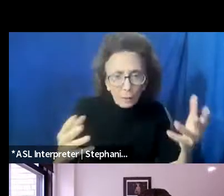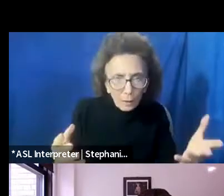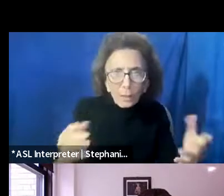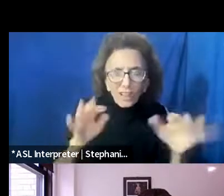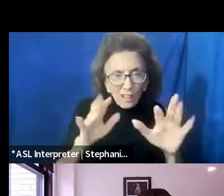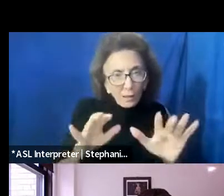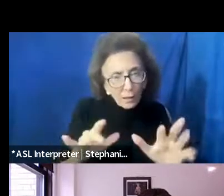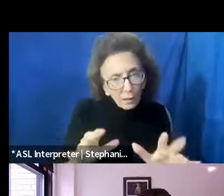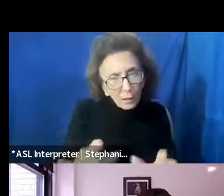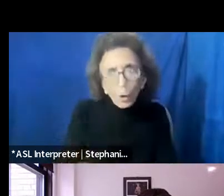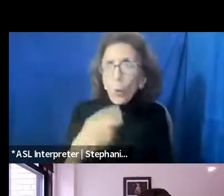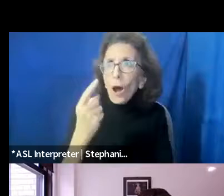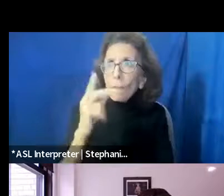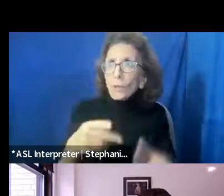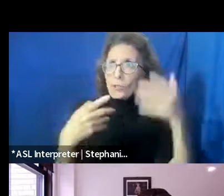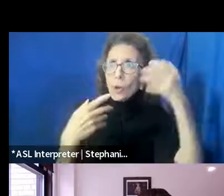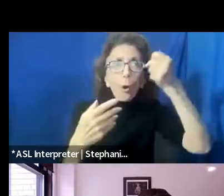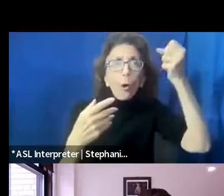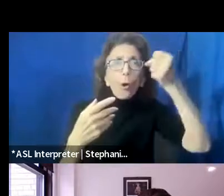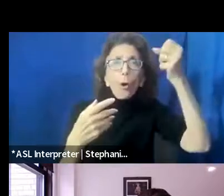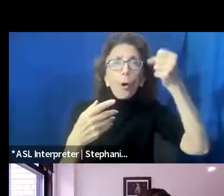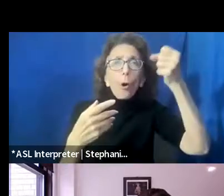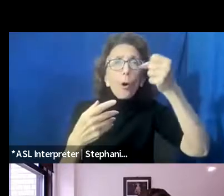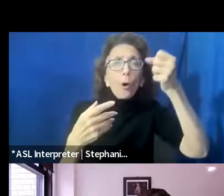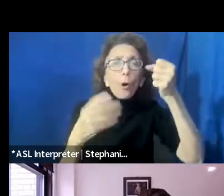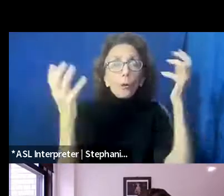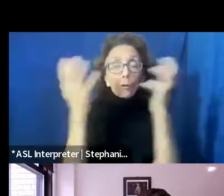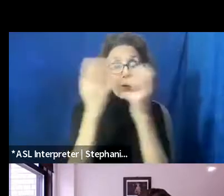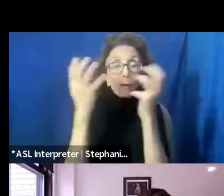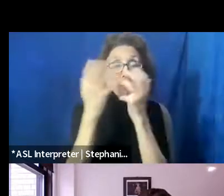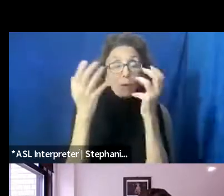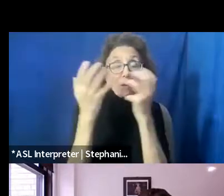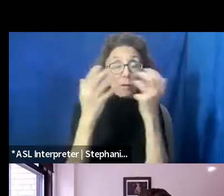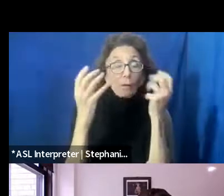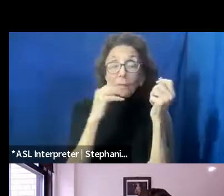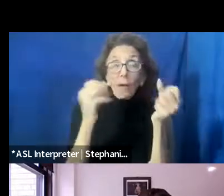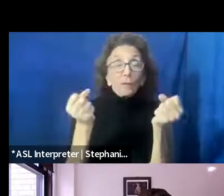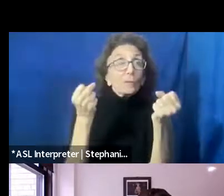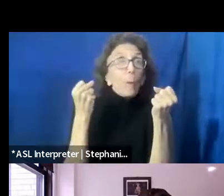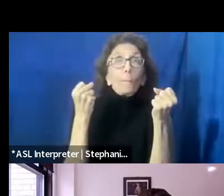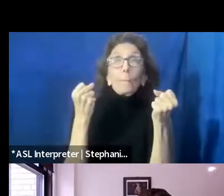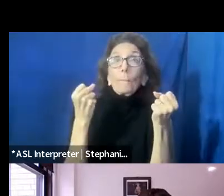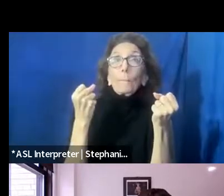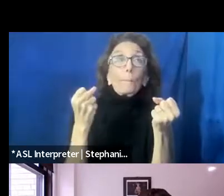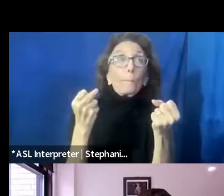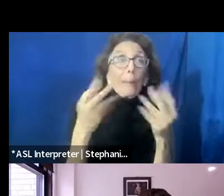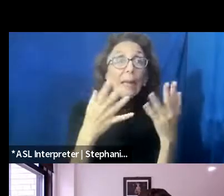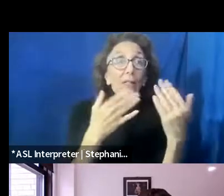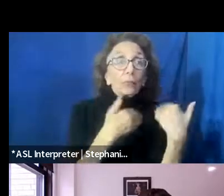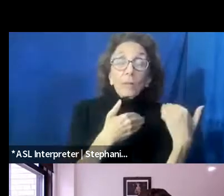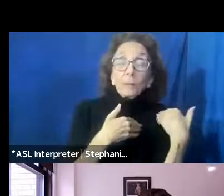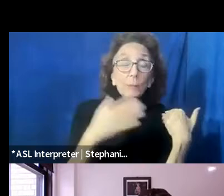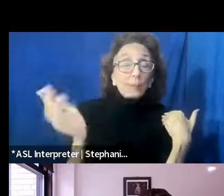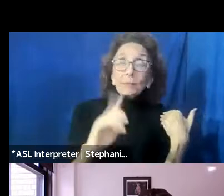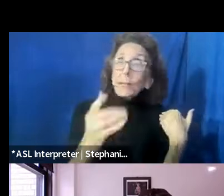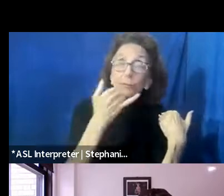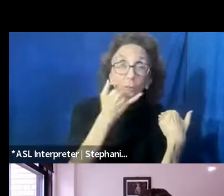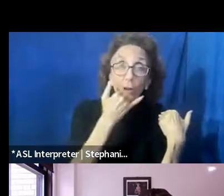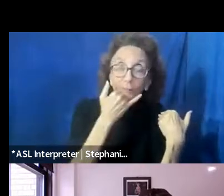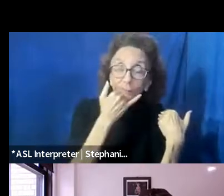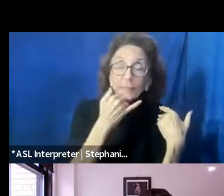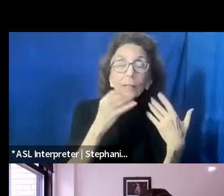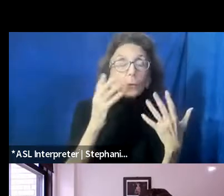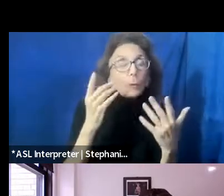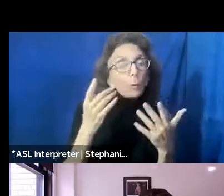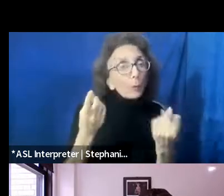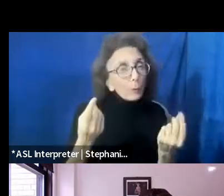way. One person should not have this many different hats to wear. And the struggle has been the transition